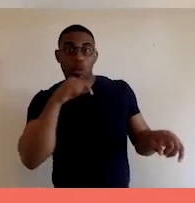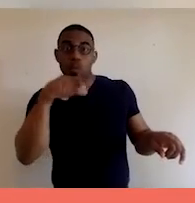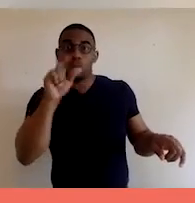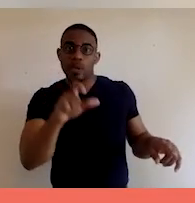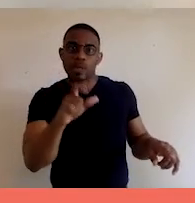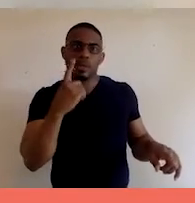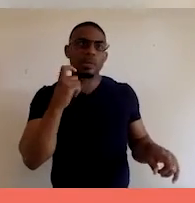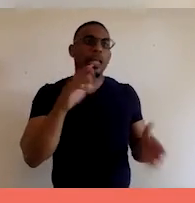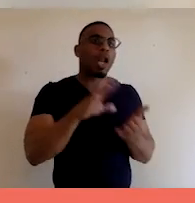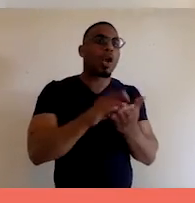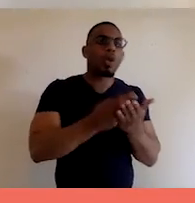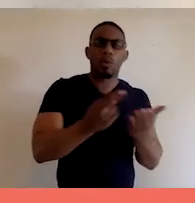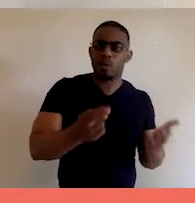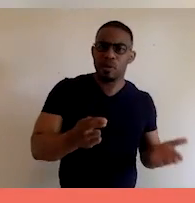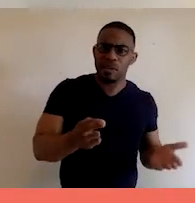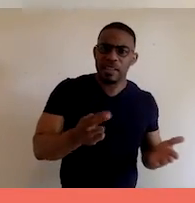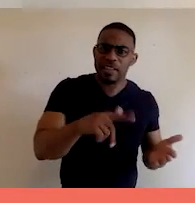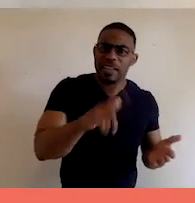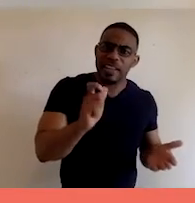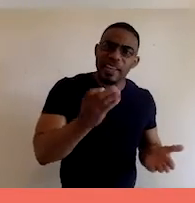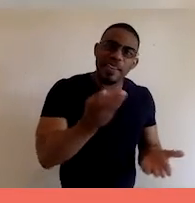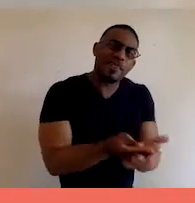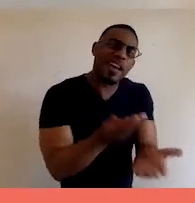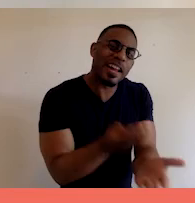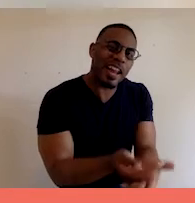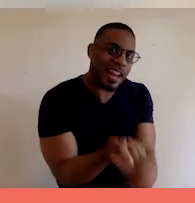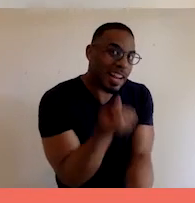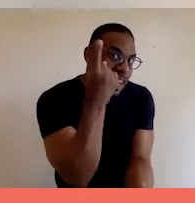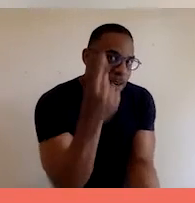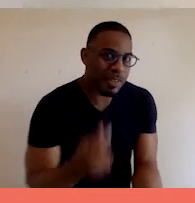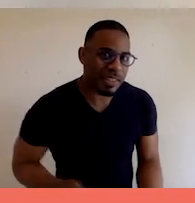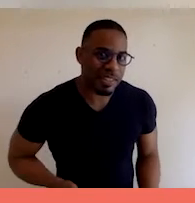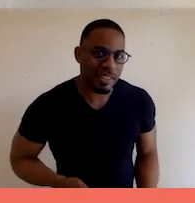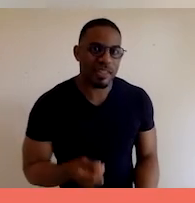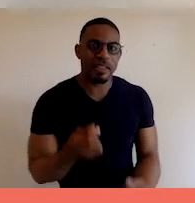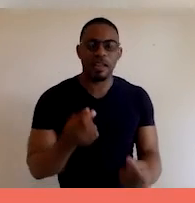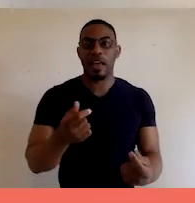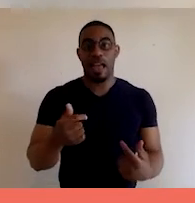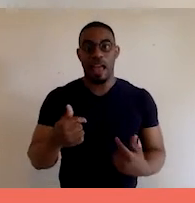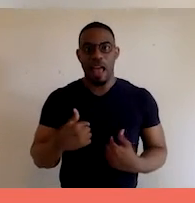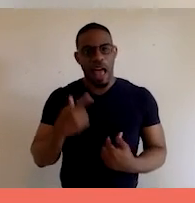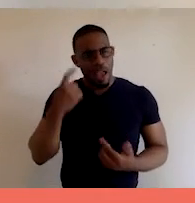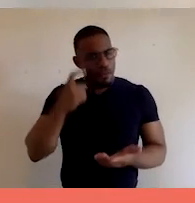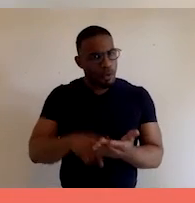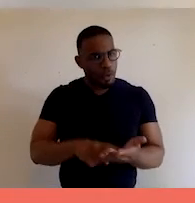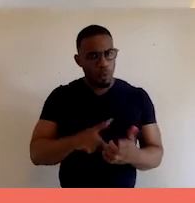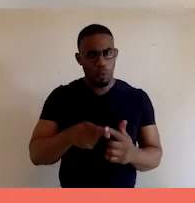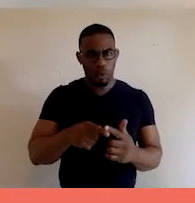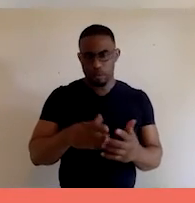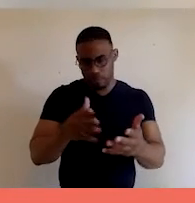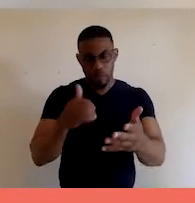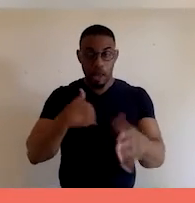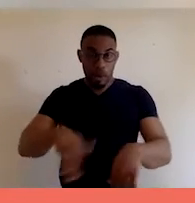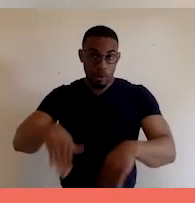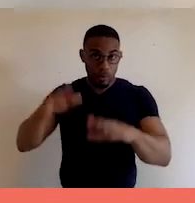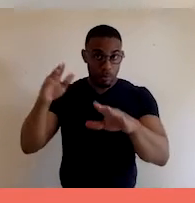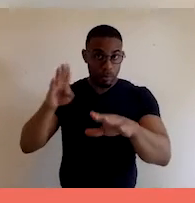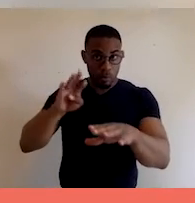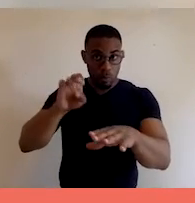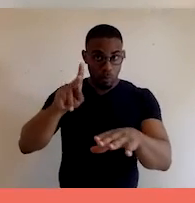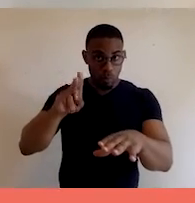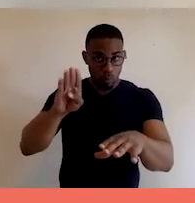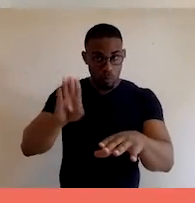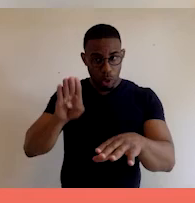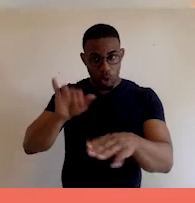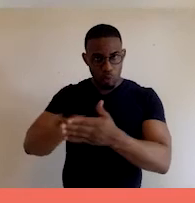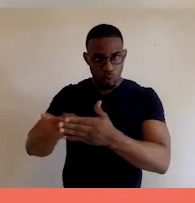need just the learning resources. They need financial literacy. I've noticed when I grew up in Brooklyn, New York. I